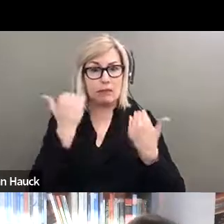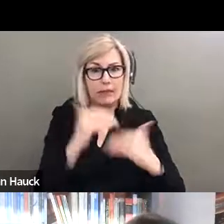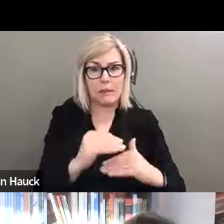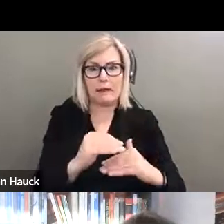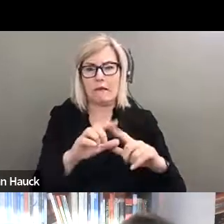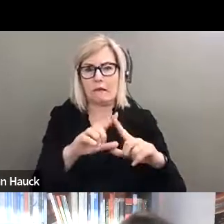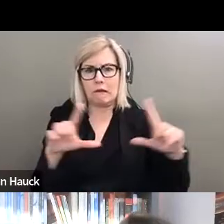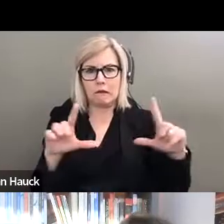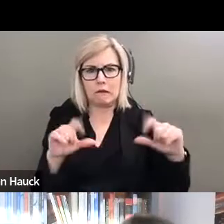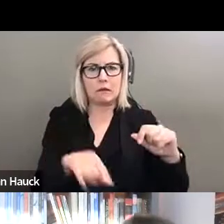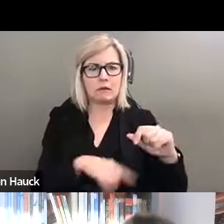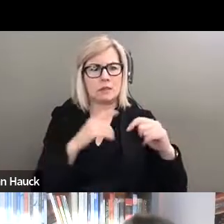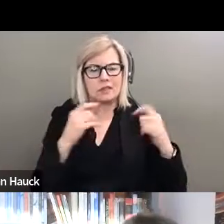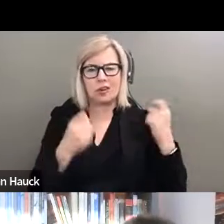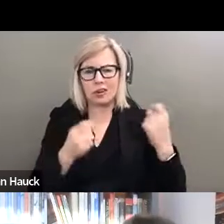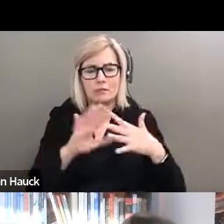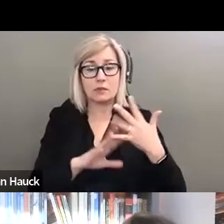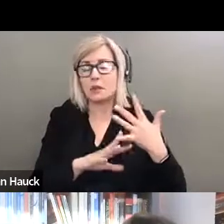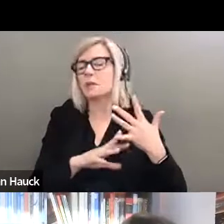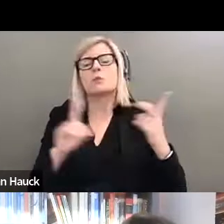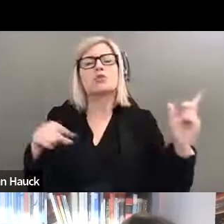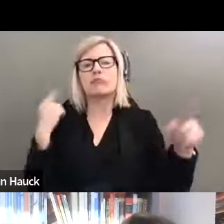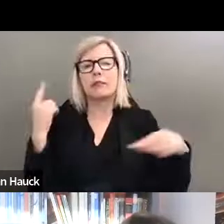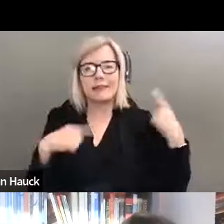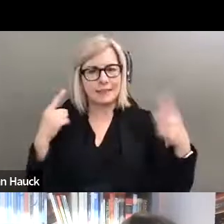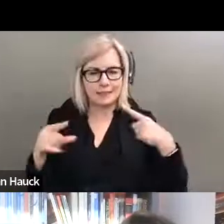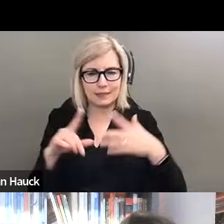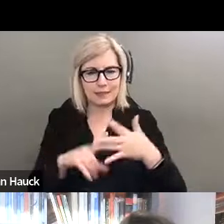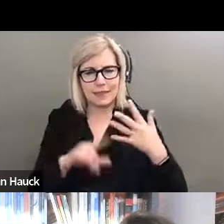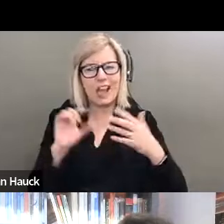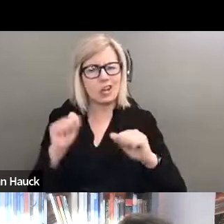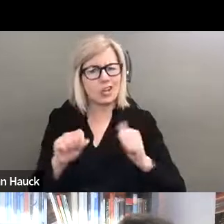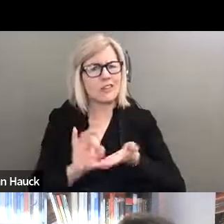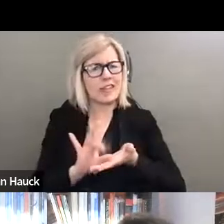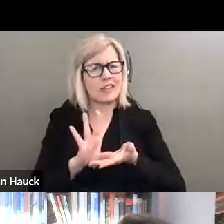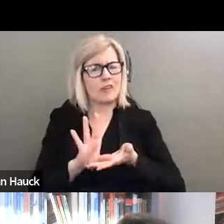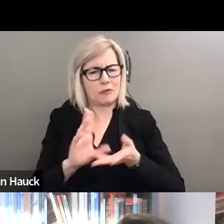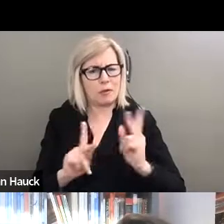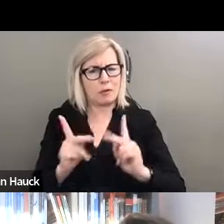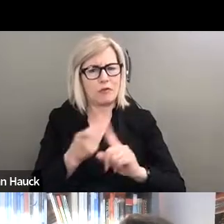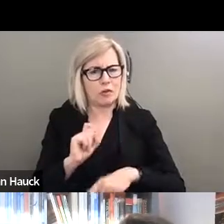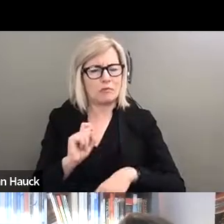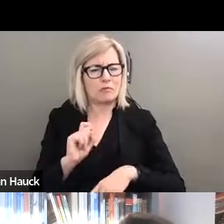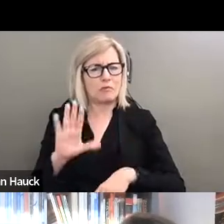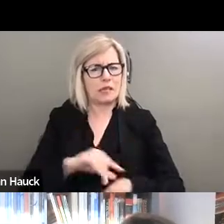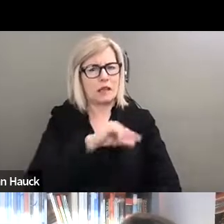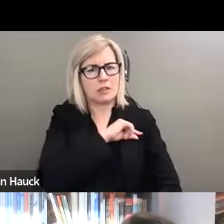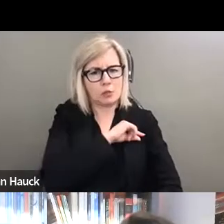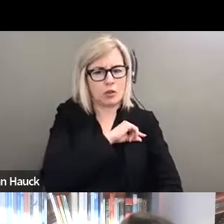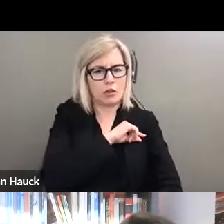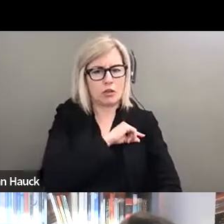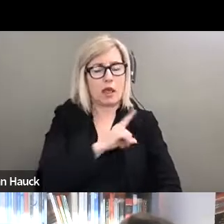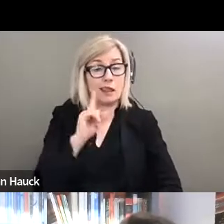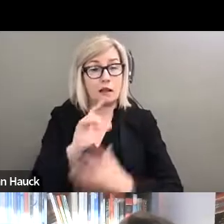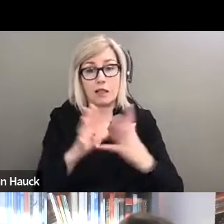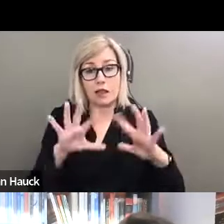cars, limiting the, it was some crazy stuff that could have kicked people off eligibility. And I think a lot